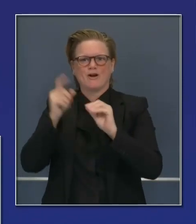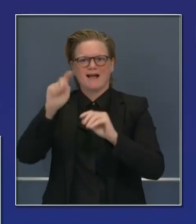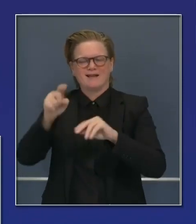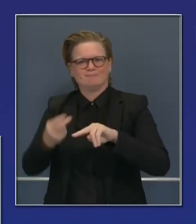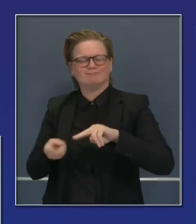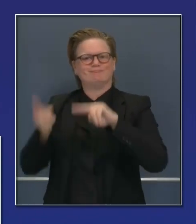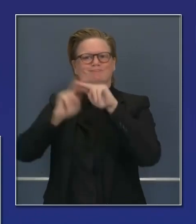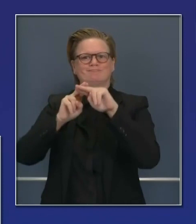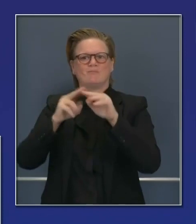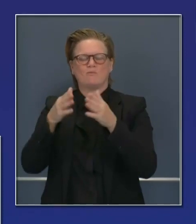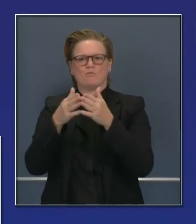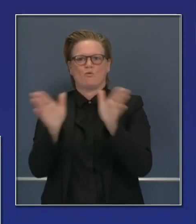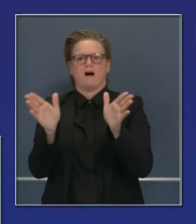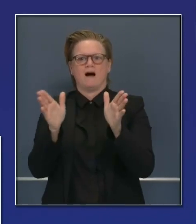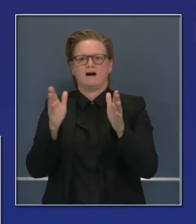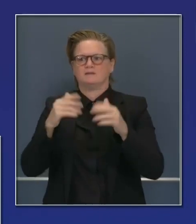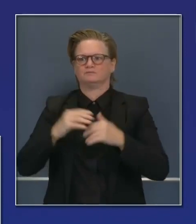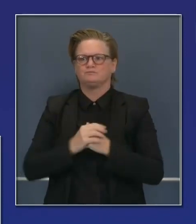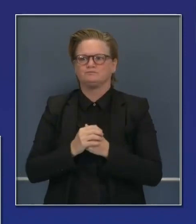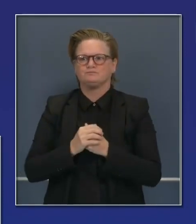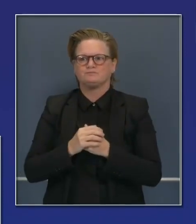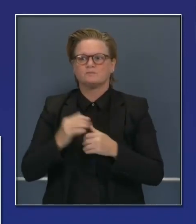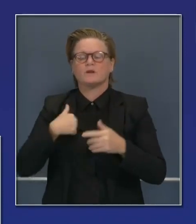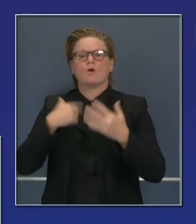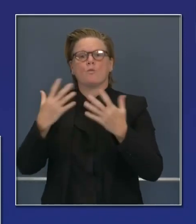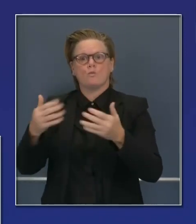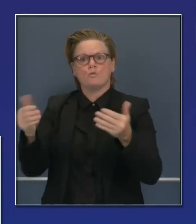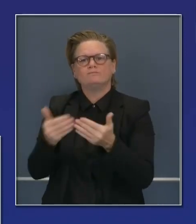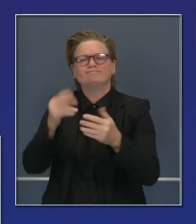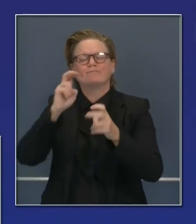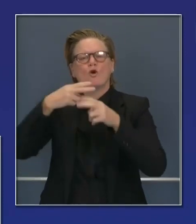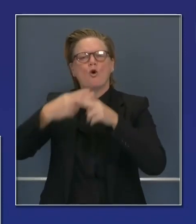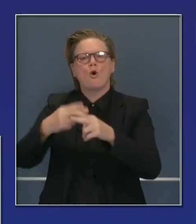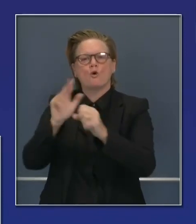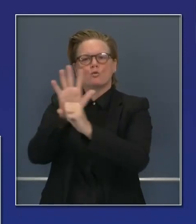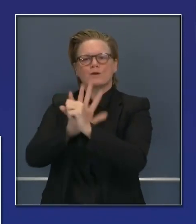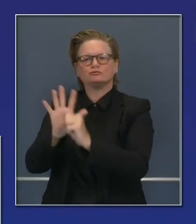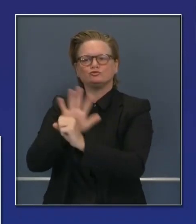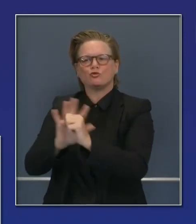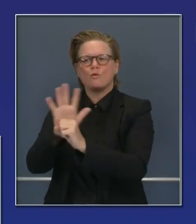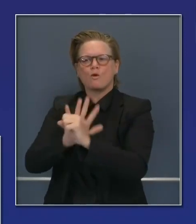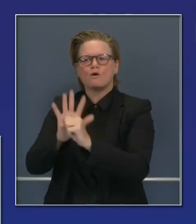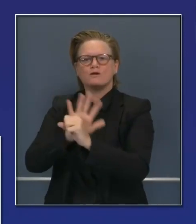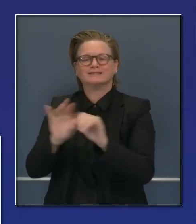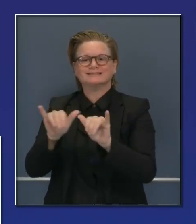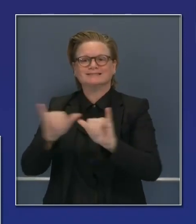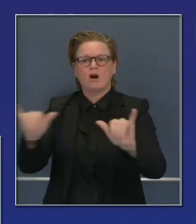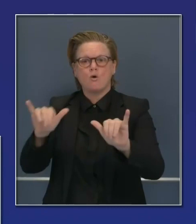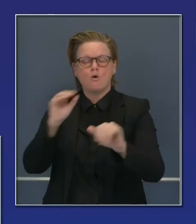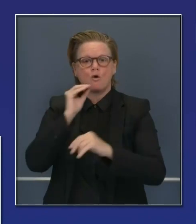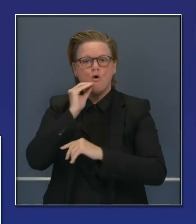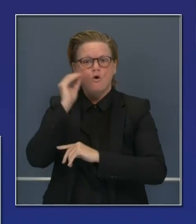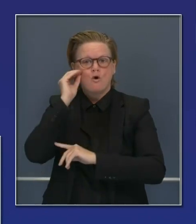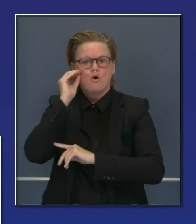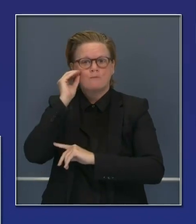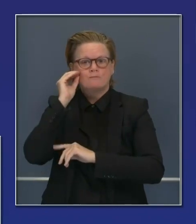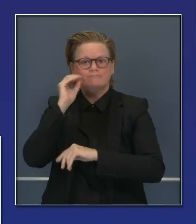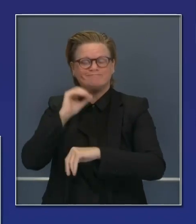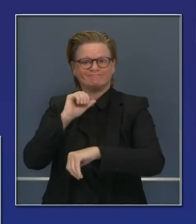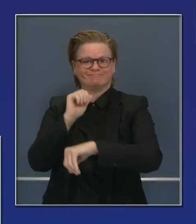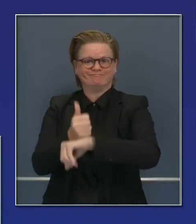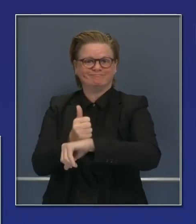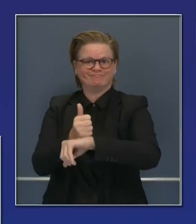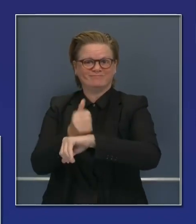a regional stay-at-home order in the state of California, fundamentally predicated on the need to stop gathering with